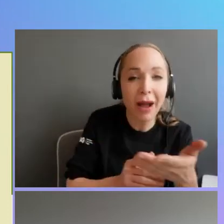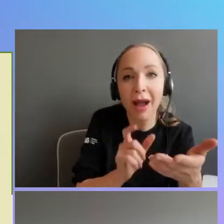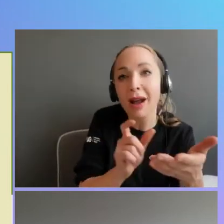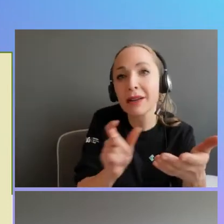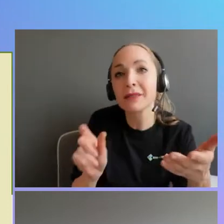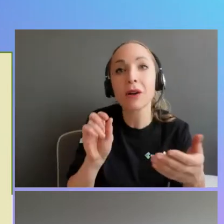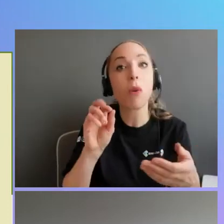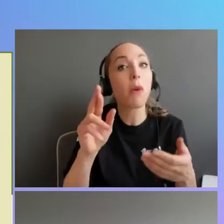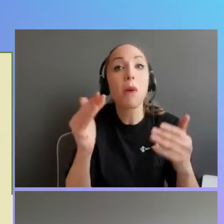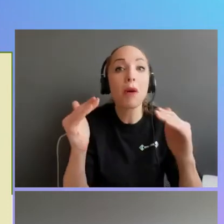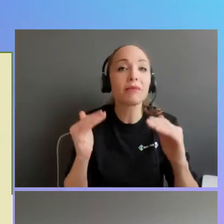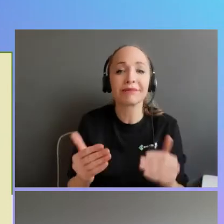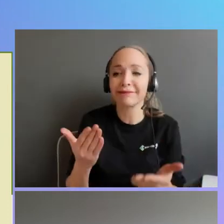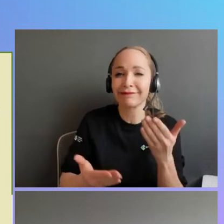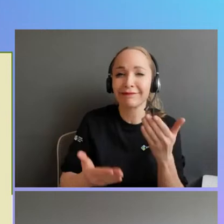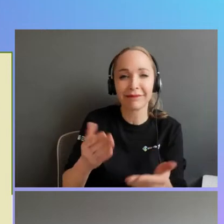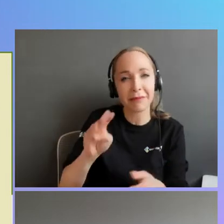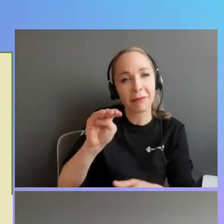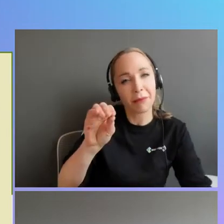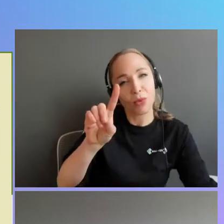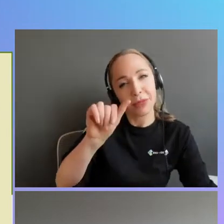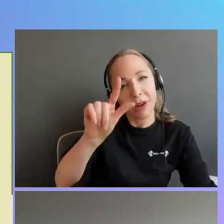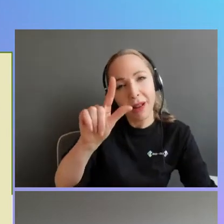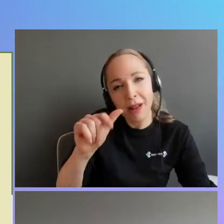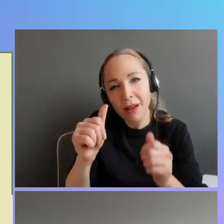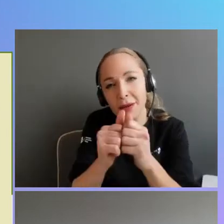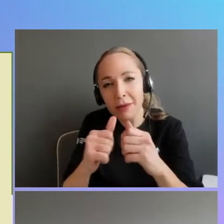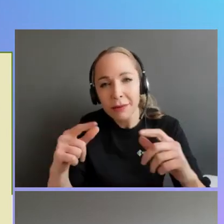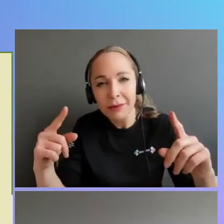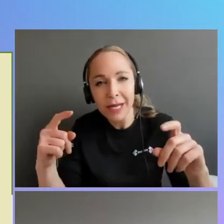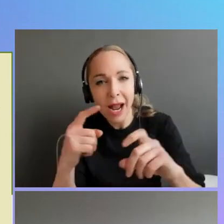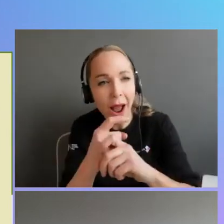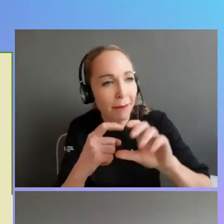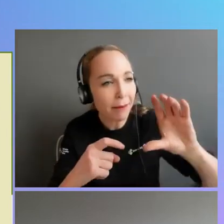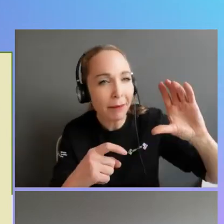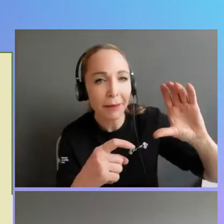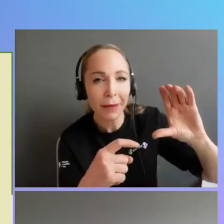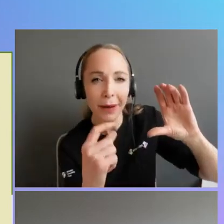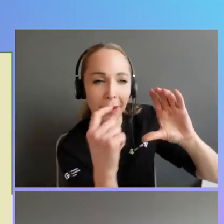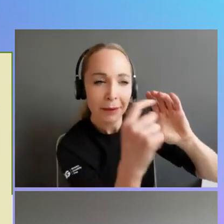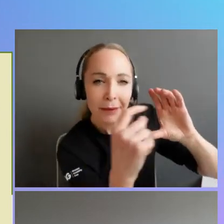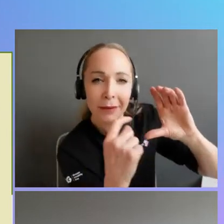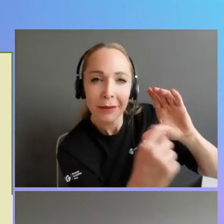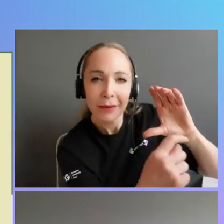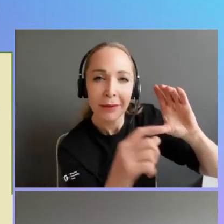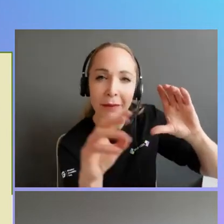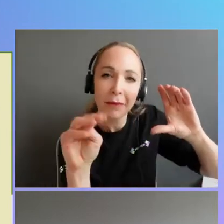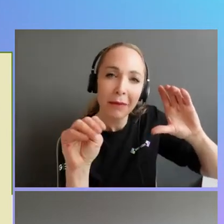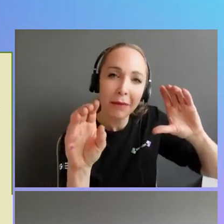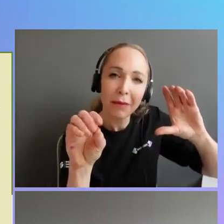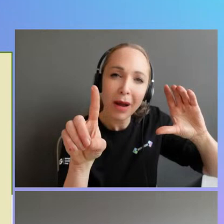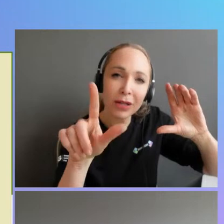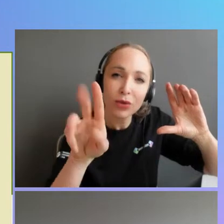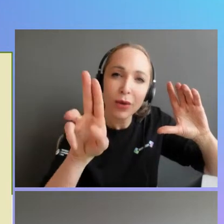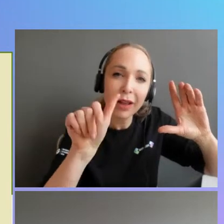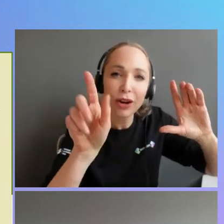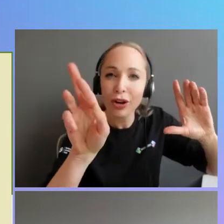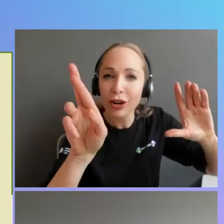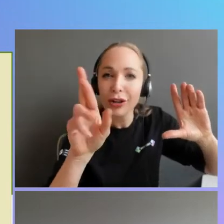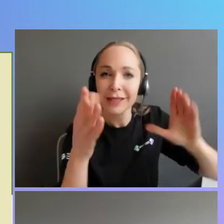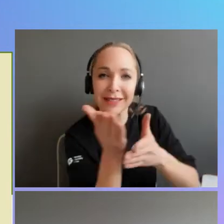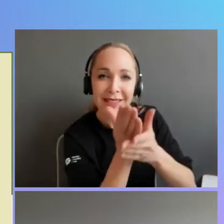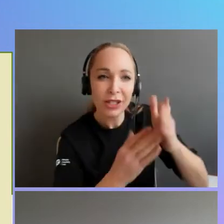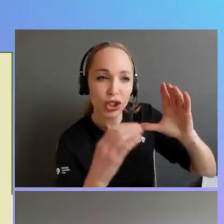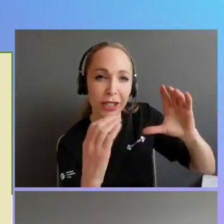complex modular section of web elements, you pick what to render in the